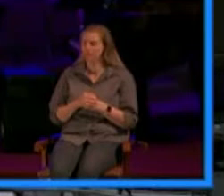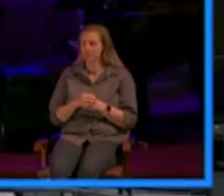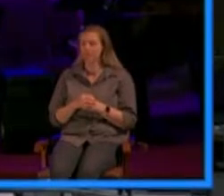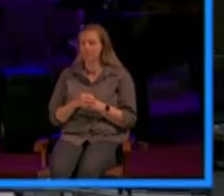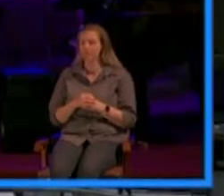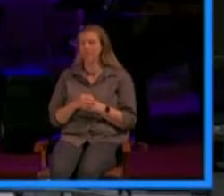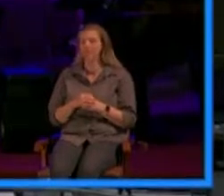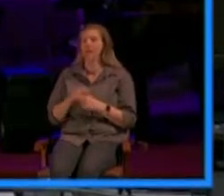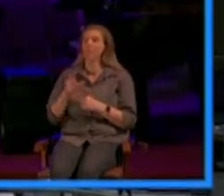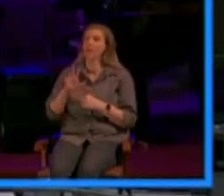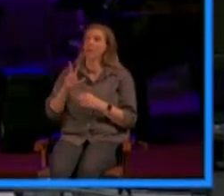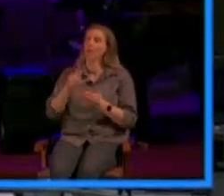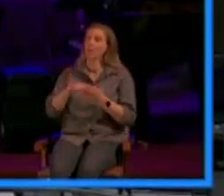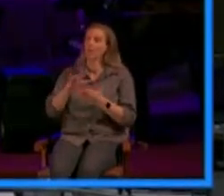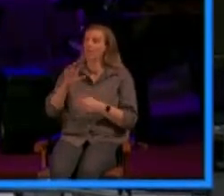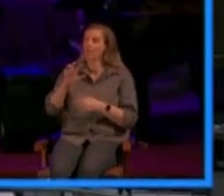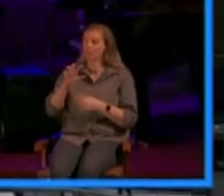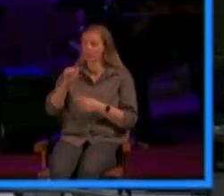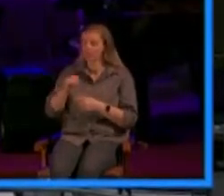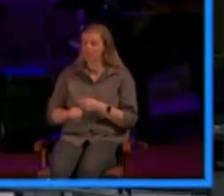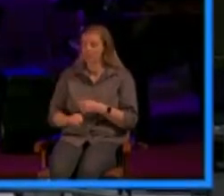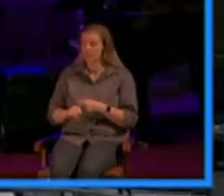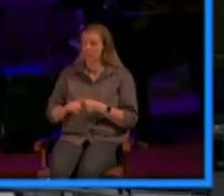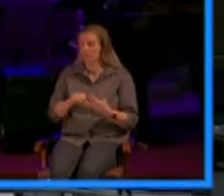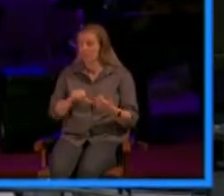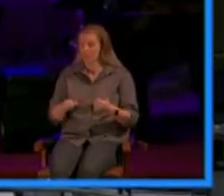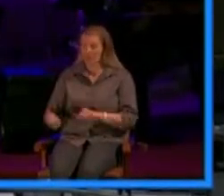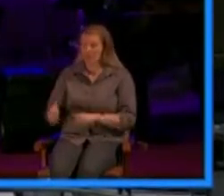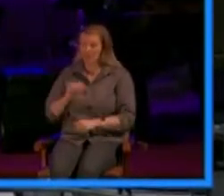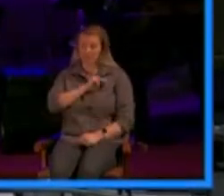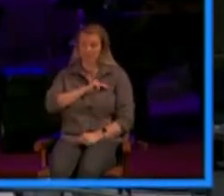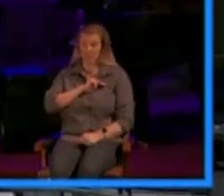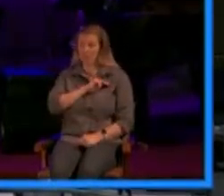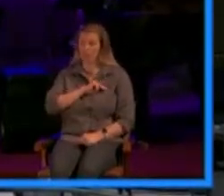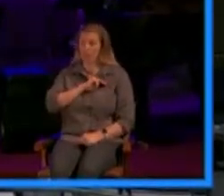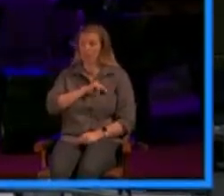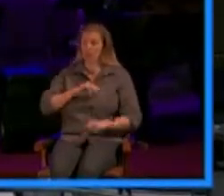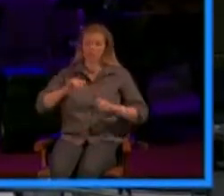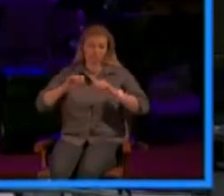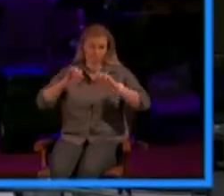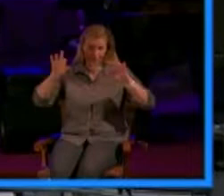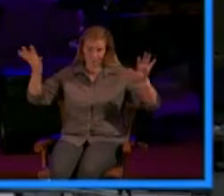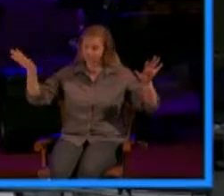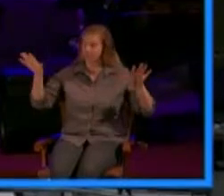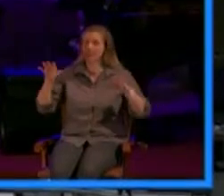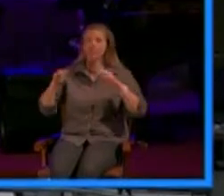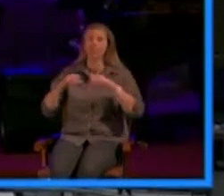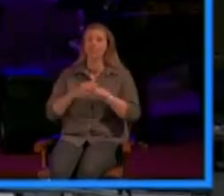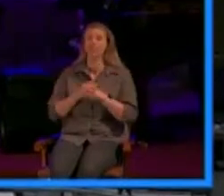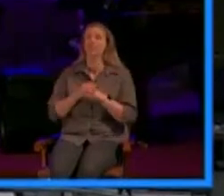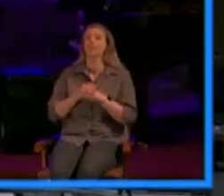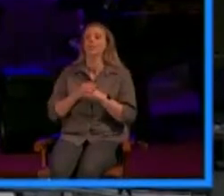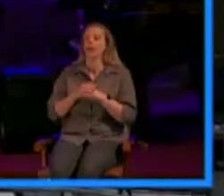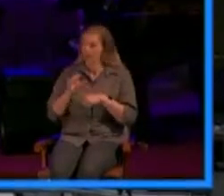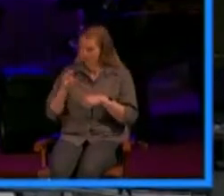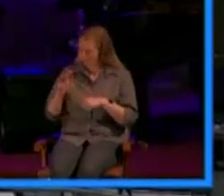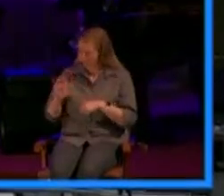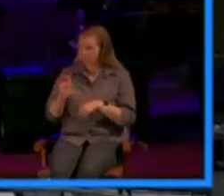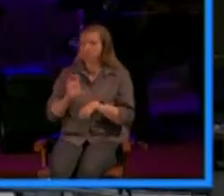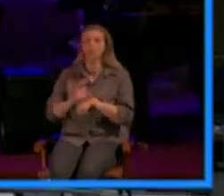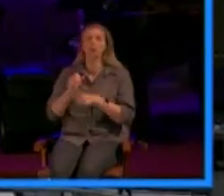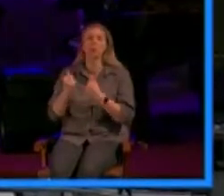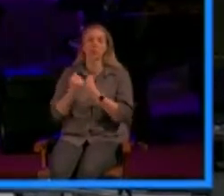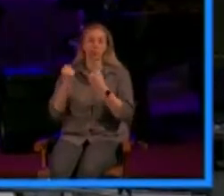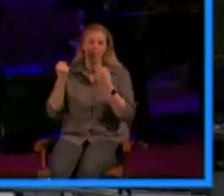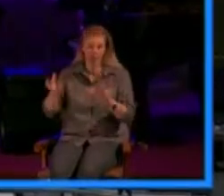missionaries serving somewhere around the world this very morning. And they're there because of churches like Brushy Creek. I could spend the